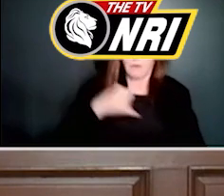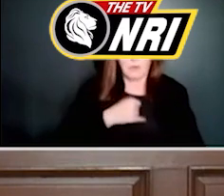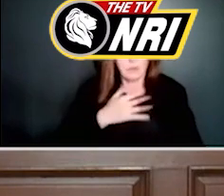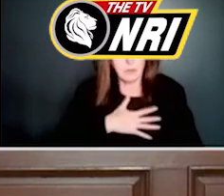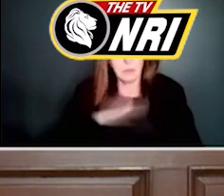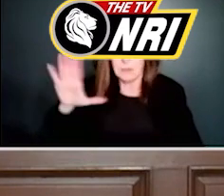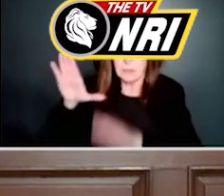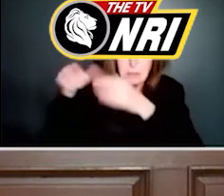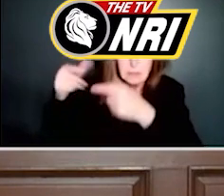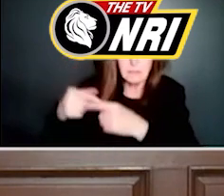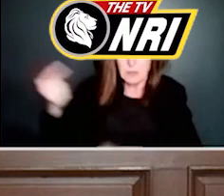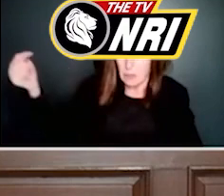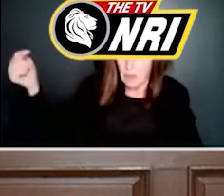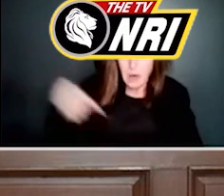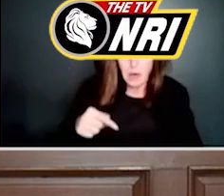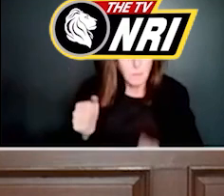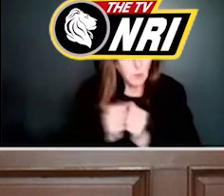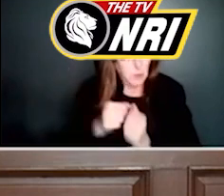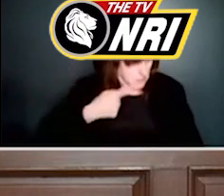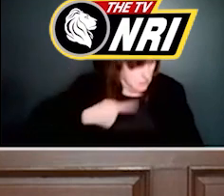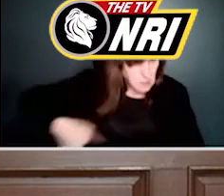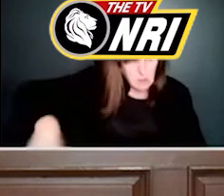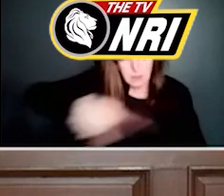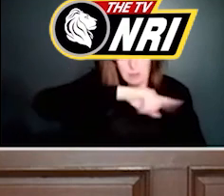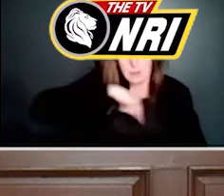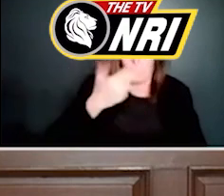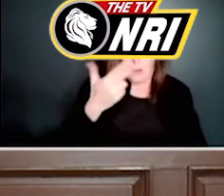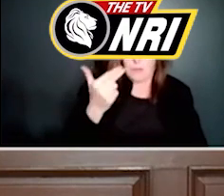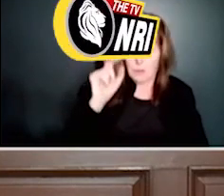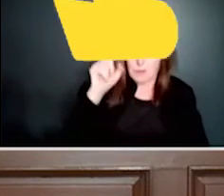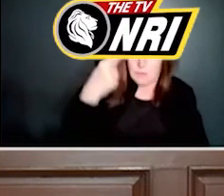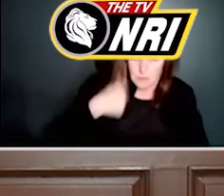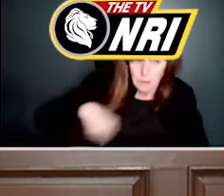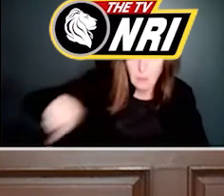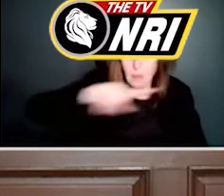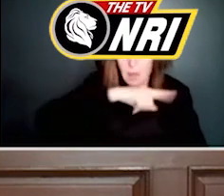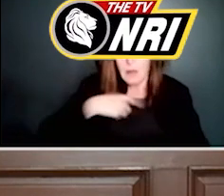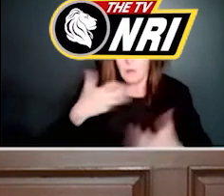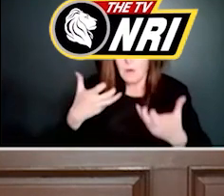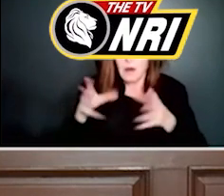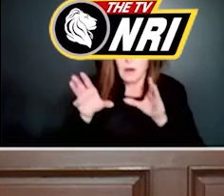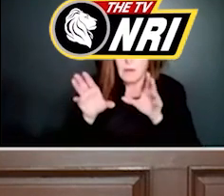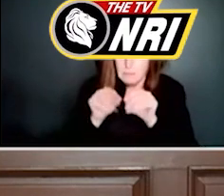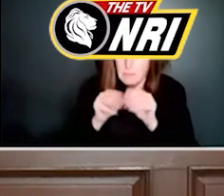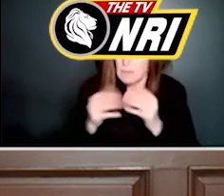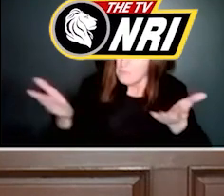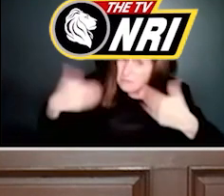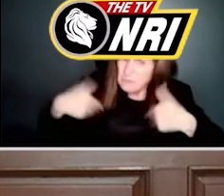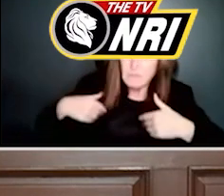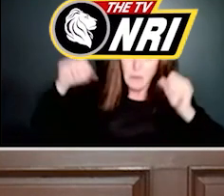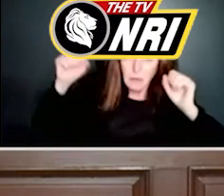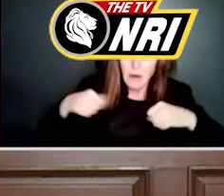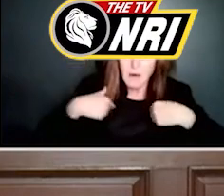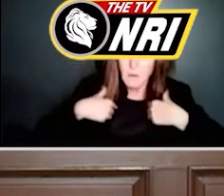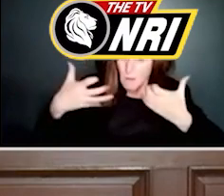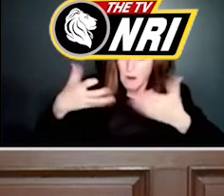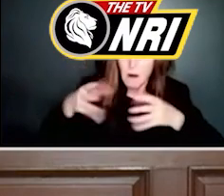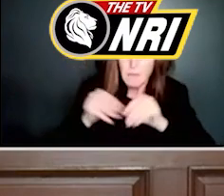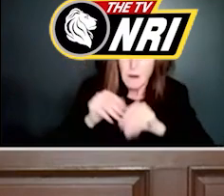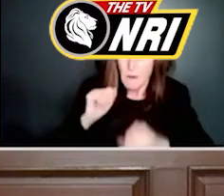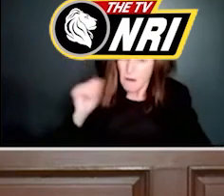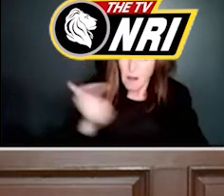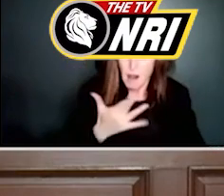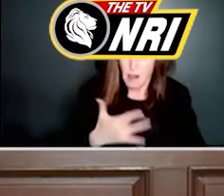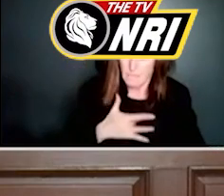We're just asking, let's have a meeting. We all feel that we're pretty close to making a deal. Let's